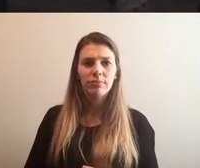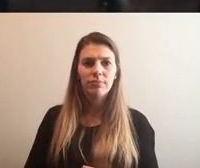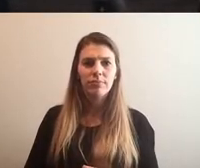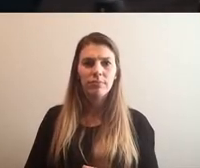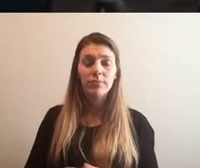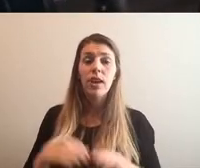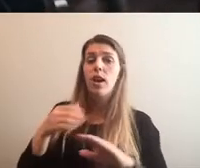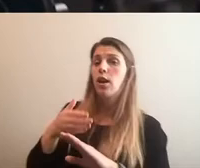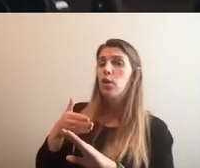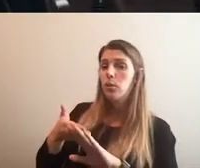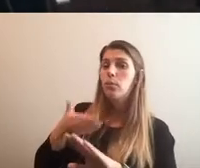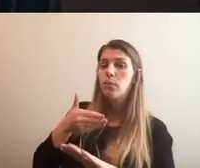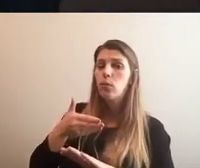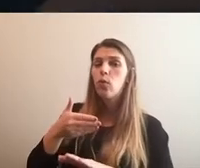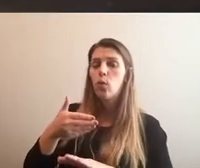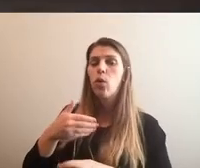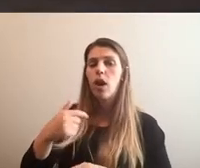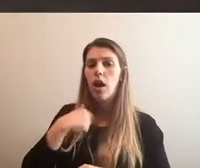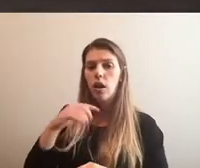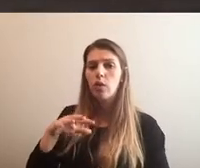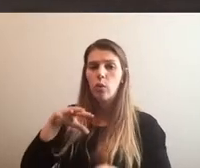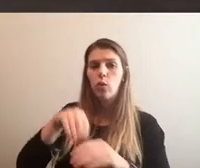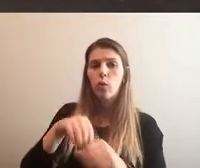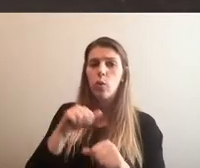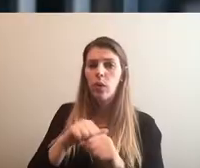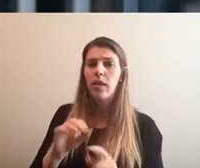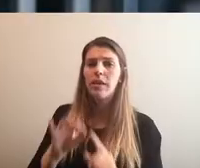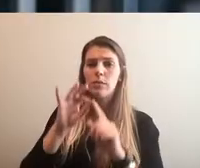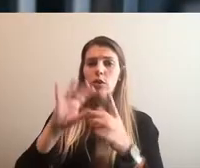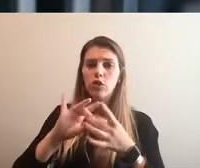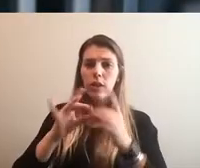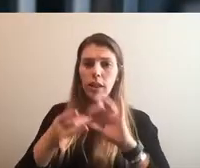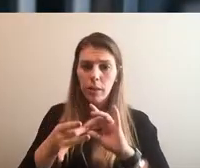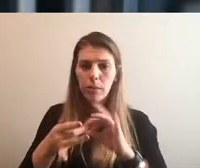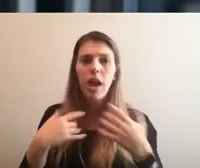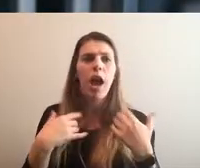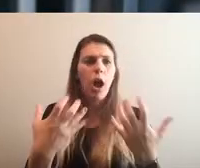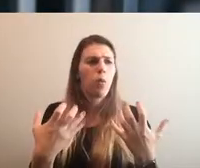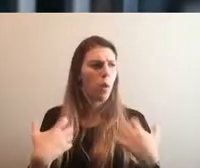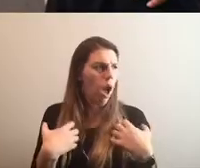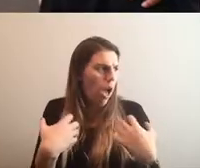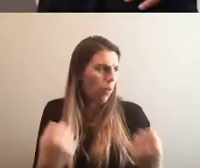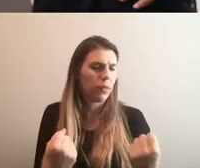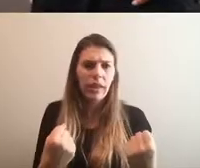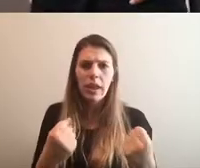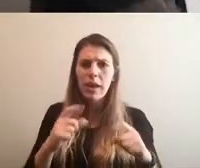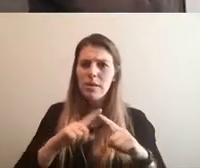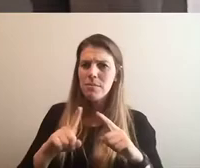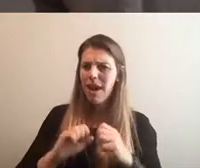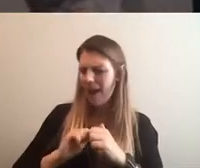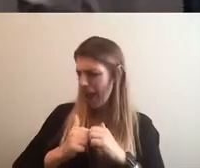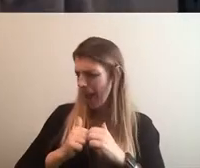Before I got involved with Special Olympics, I wanted to be healthier, I just didn't know how.